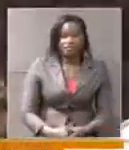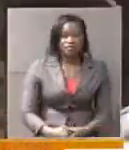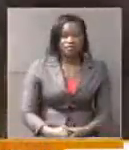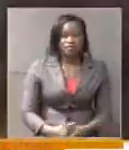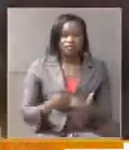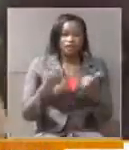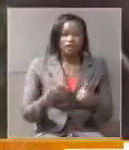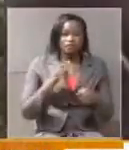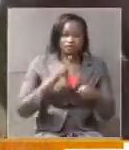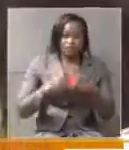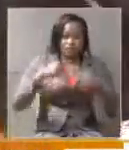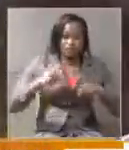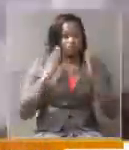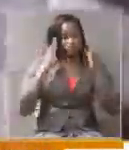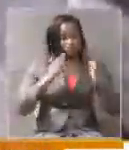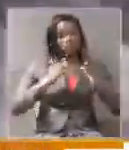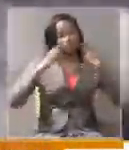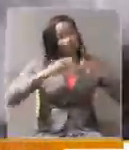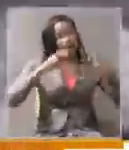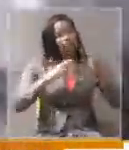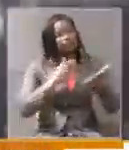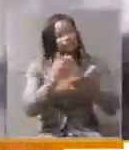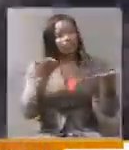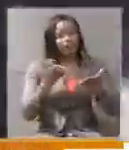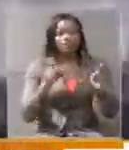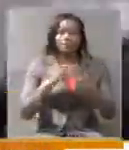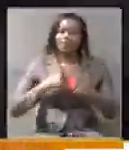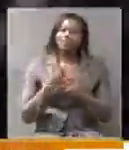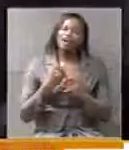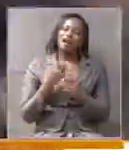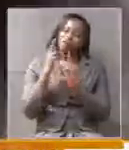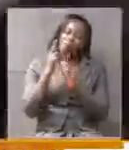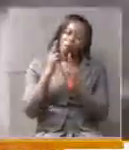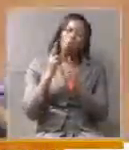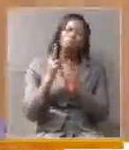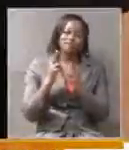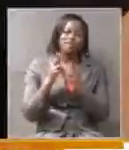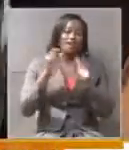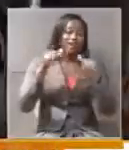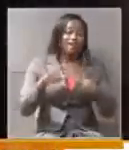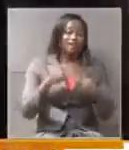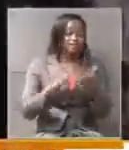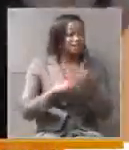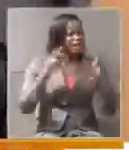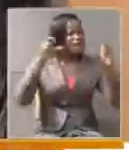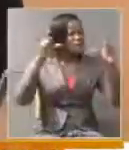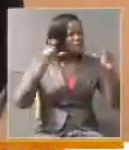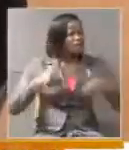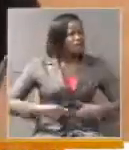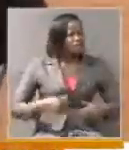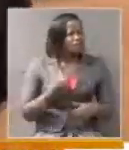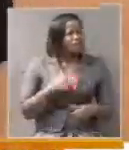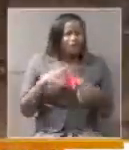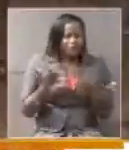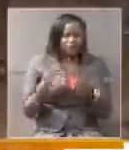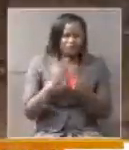As we embarked on a fact-finding mission, I had hope of filling the real picture of a teenage mother. And here